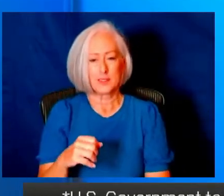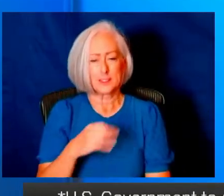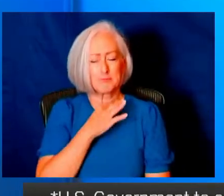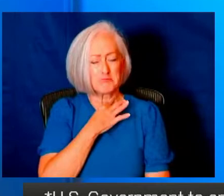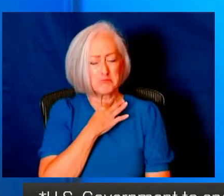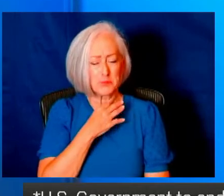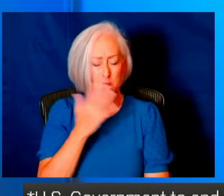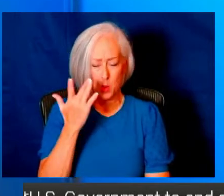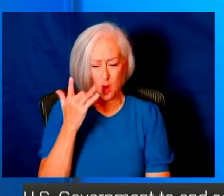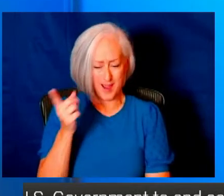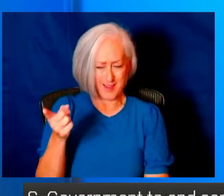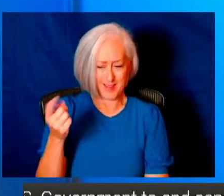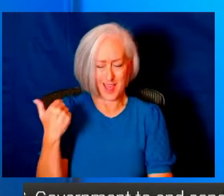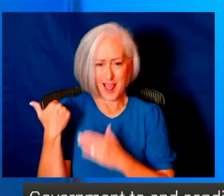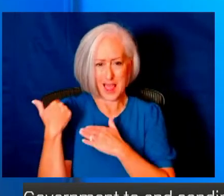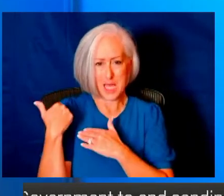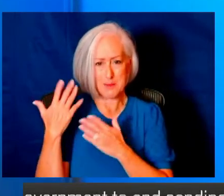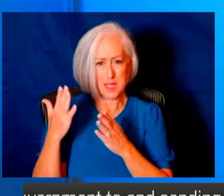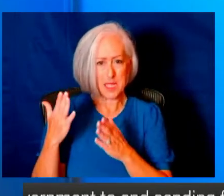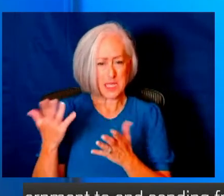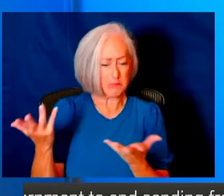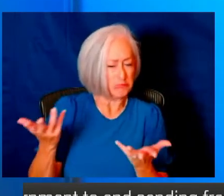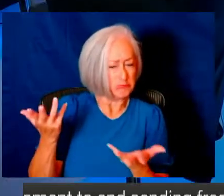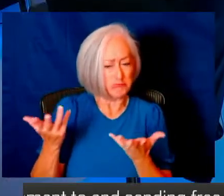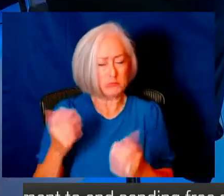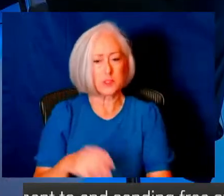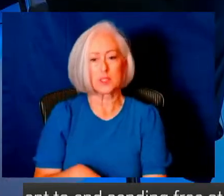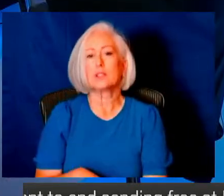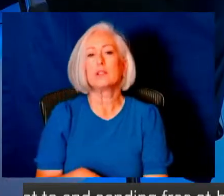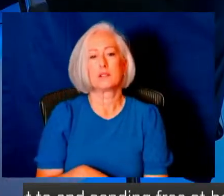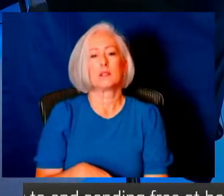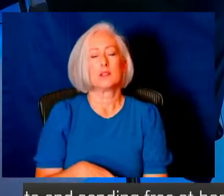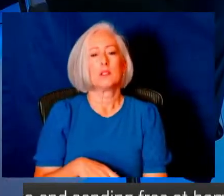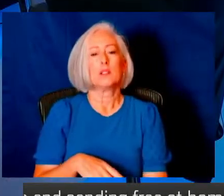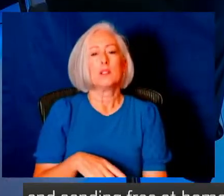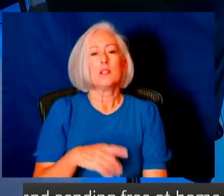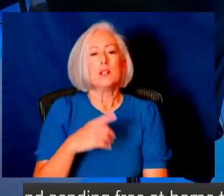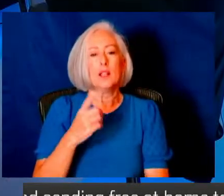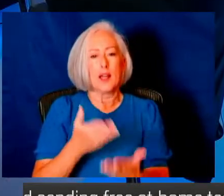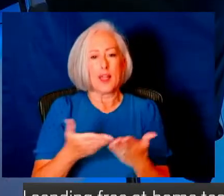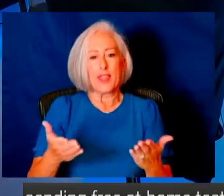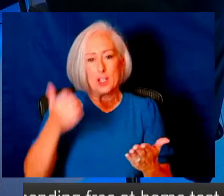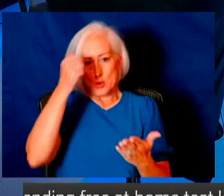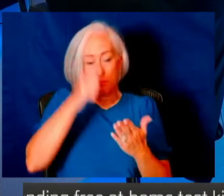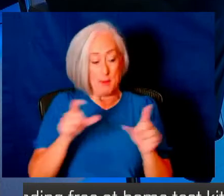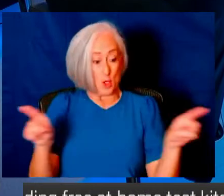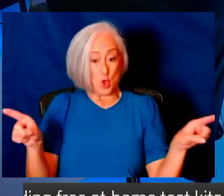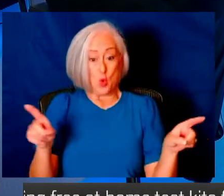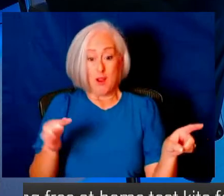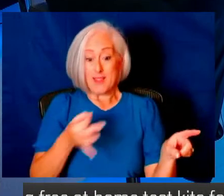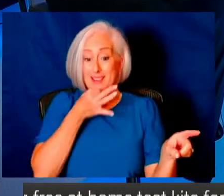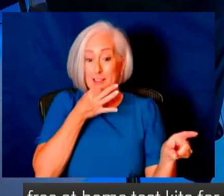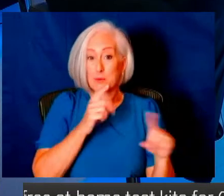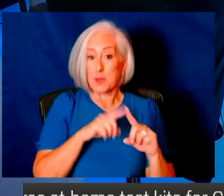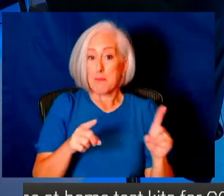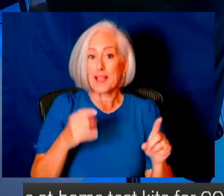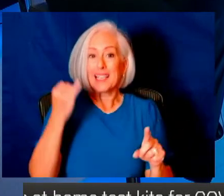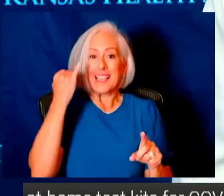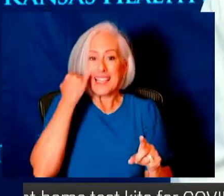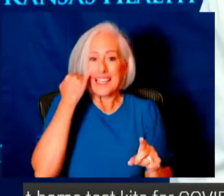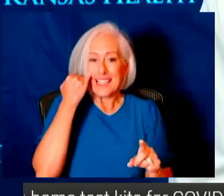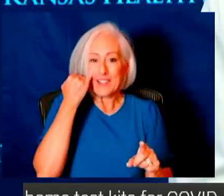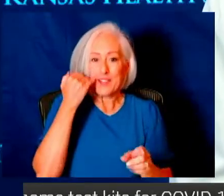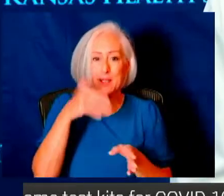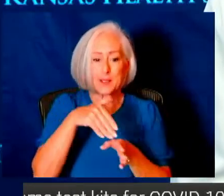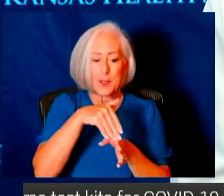considered a liability? Yeah. I think the thing is, remember, and I'm not, you guys are the experts, but it's like, if there's a fine line between